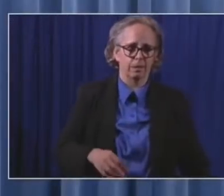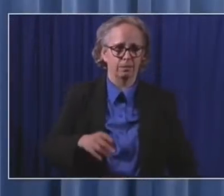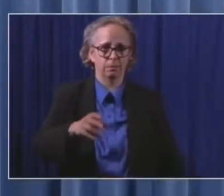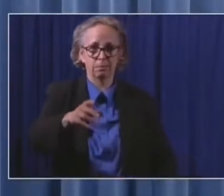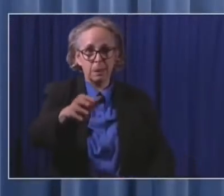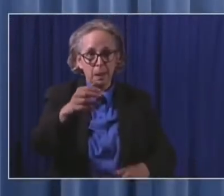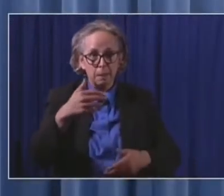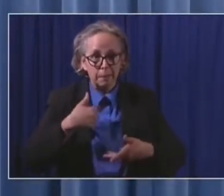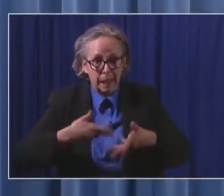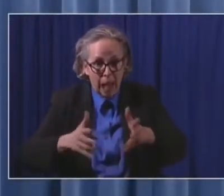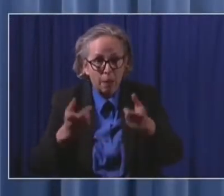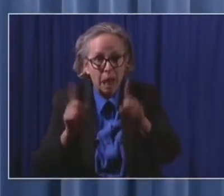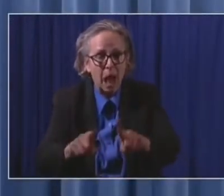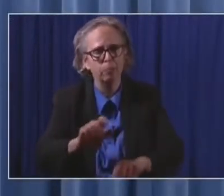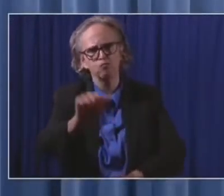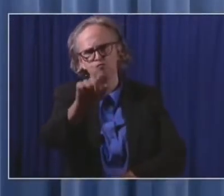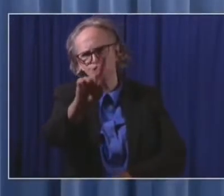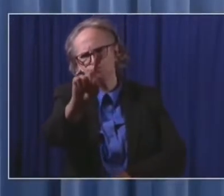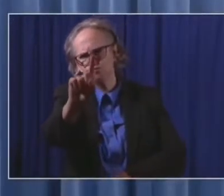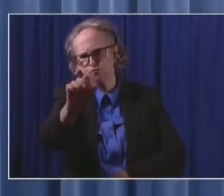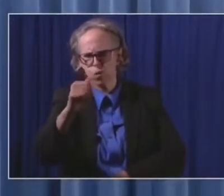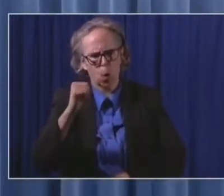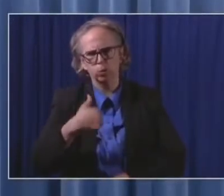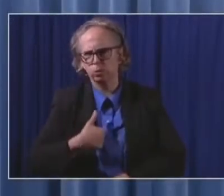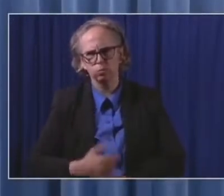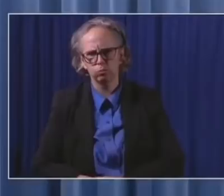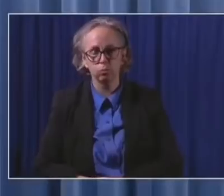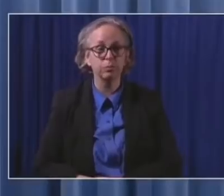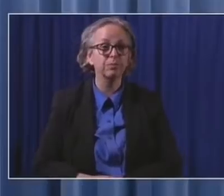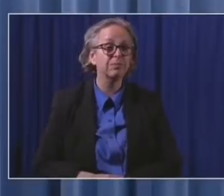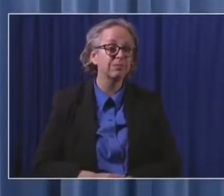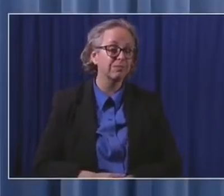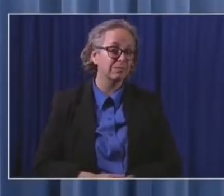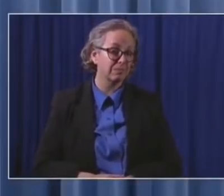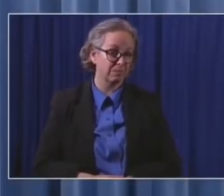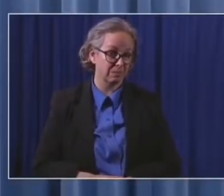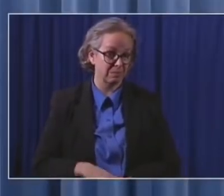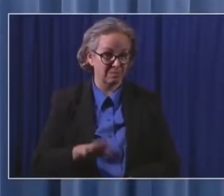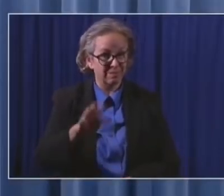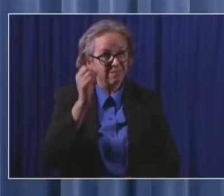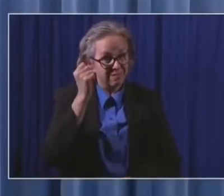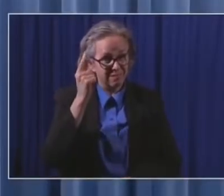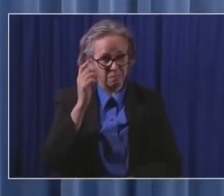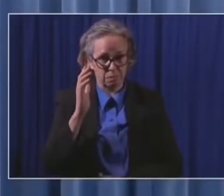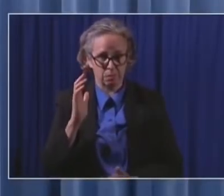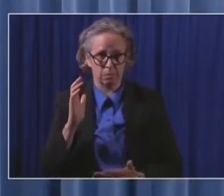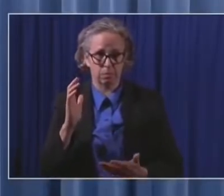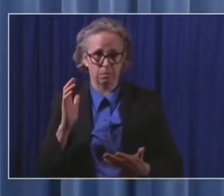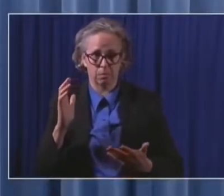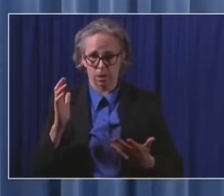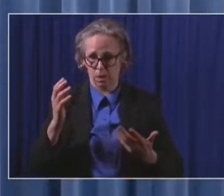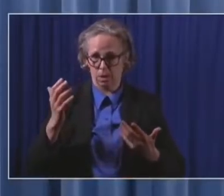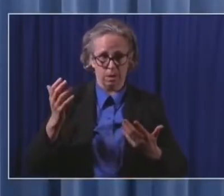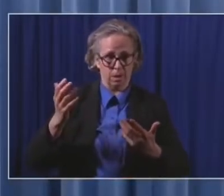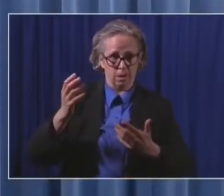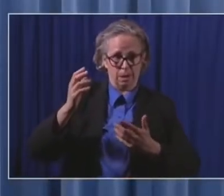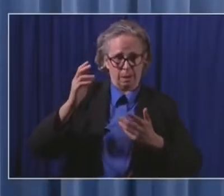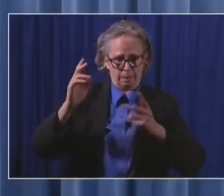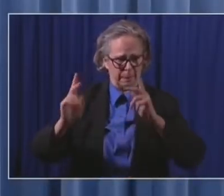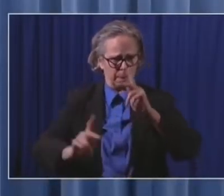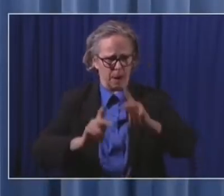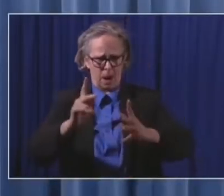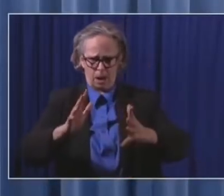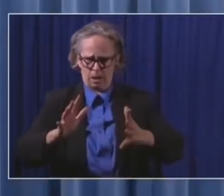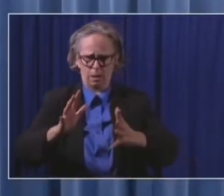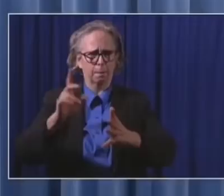It would be a tragic mistake, and I'm not going to let it happen. For us